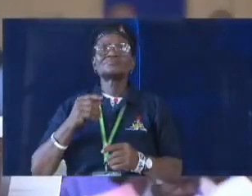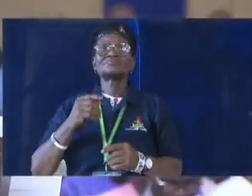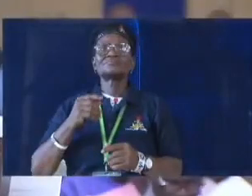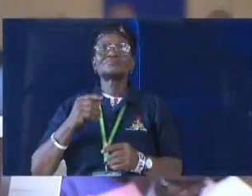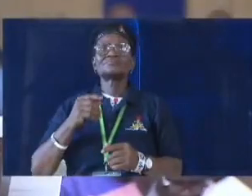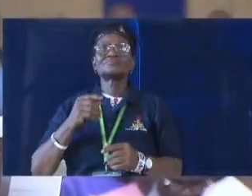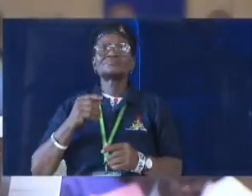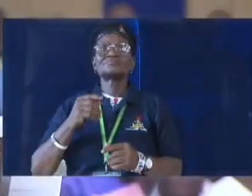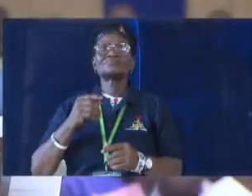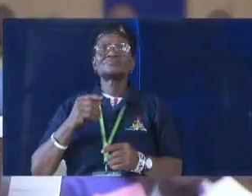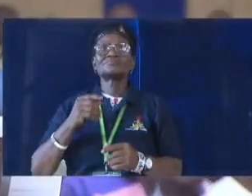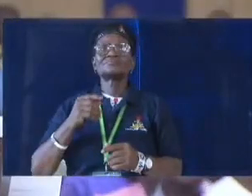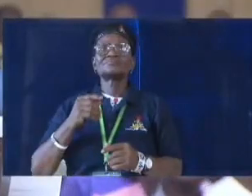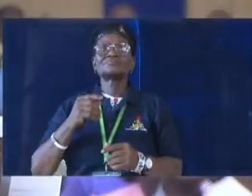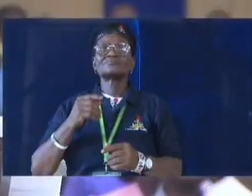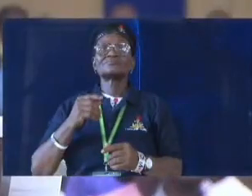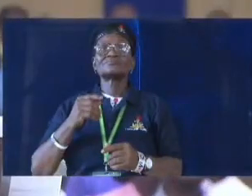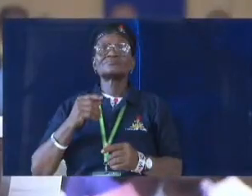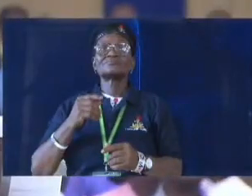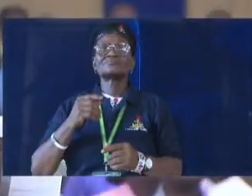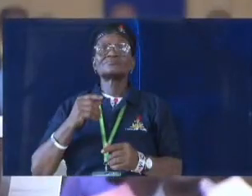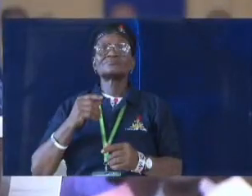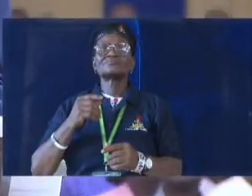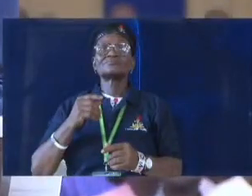Great are you,